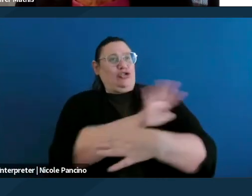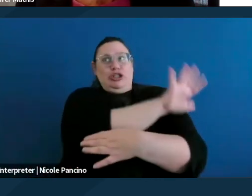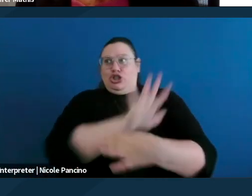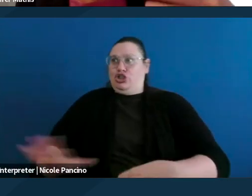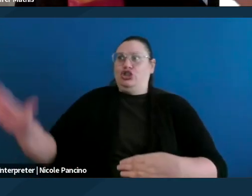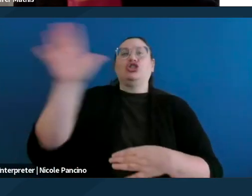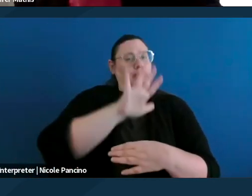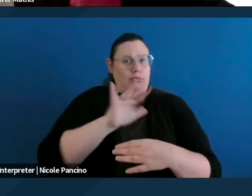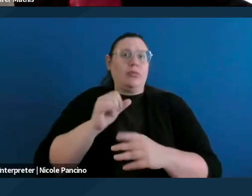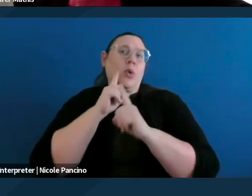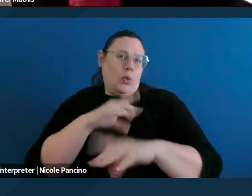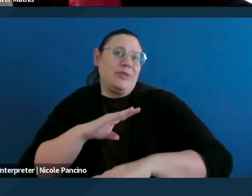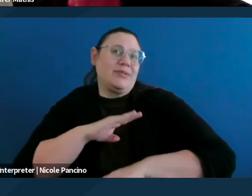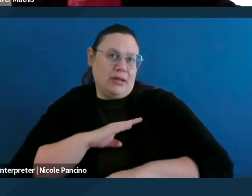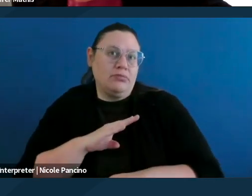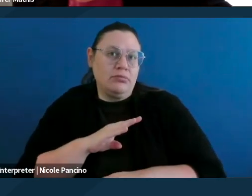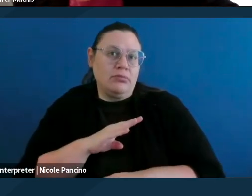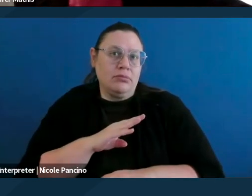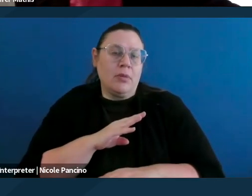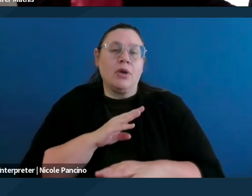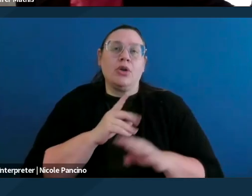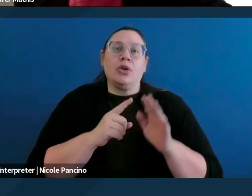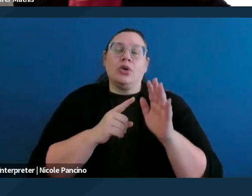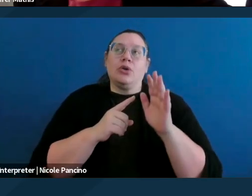were met, showing that